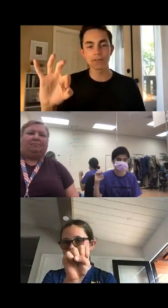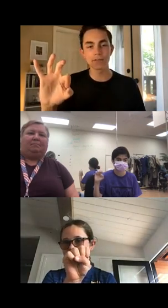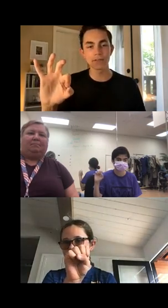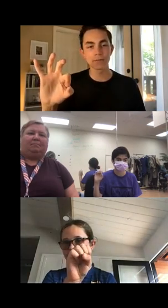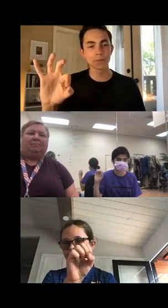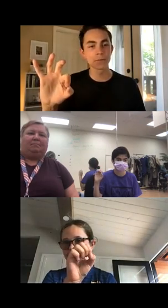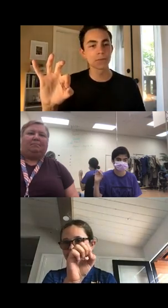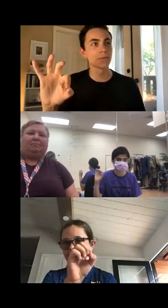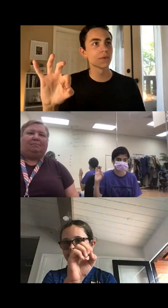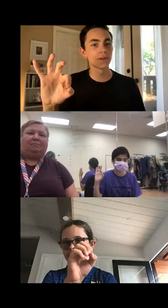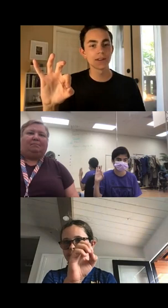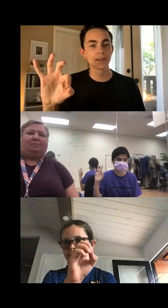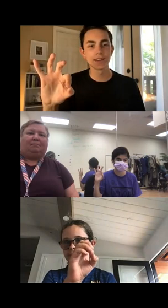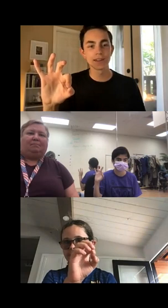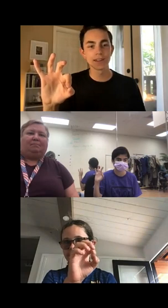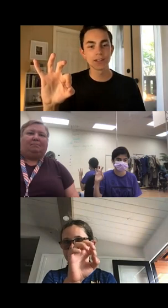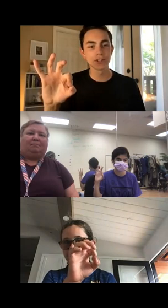F,